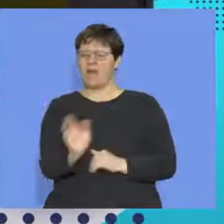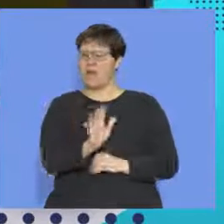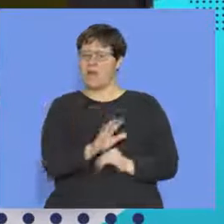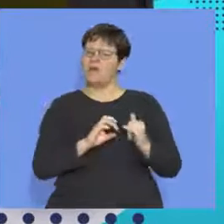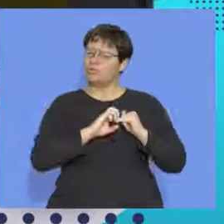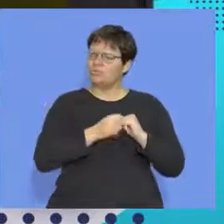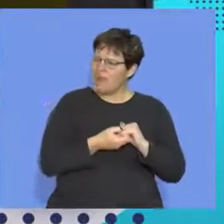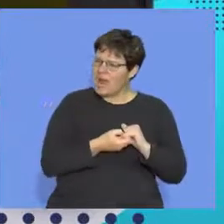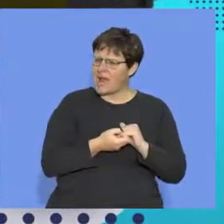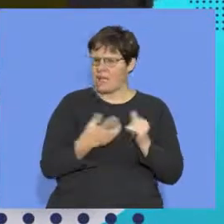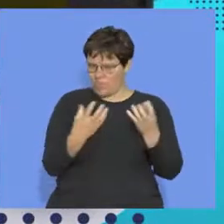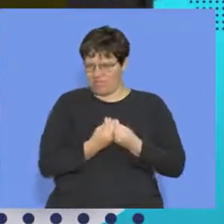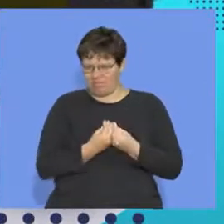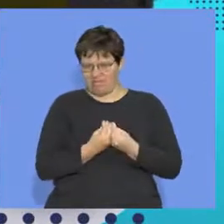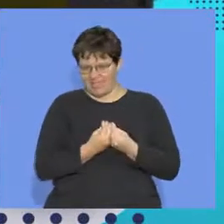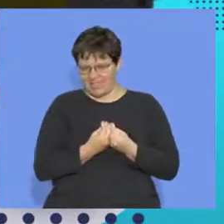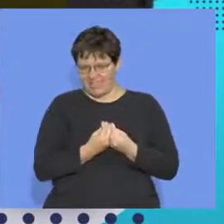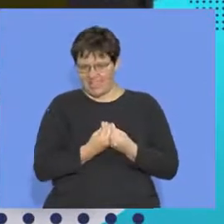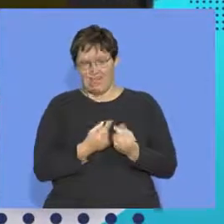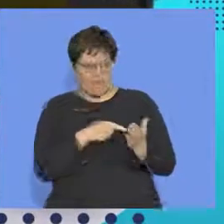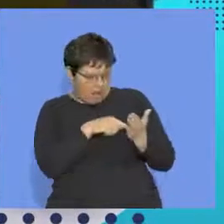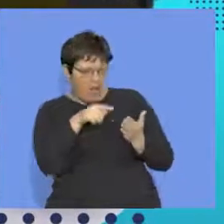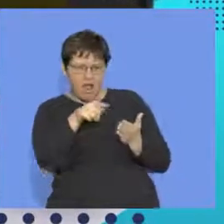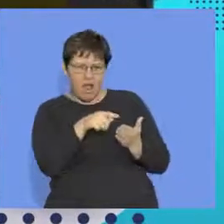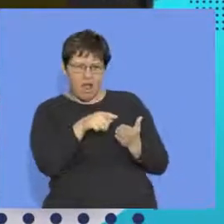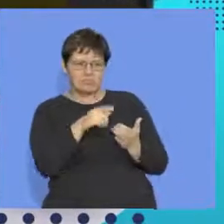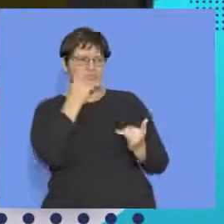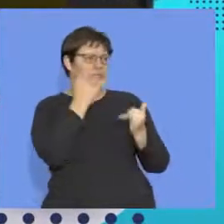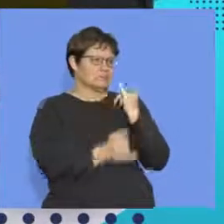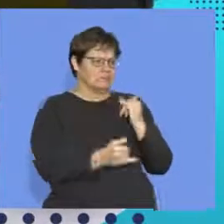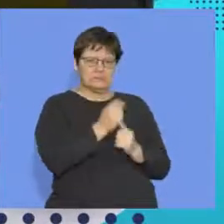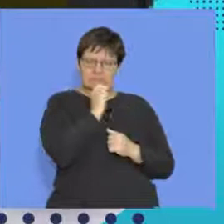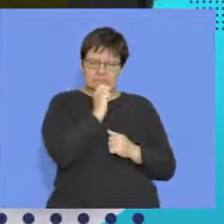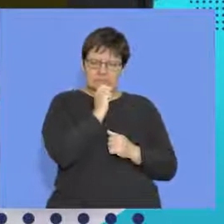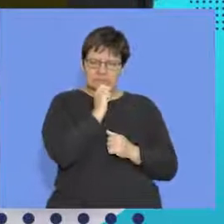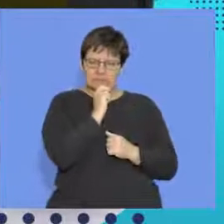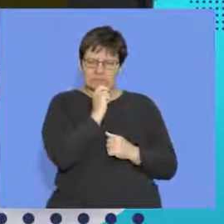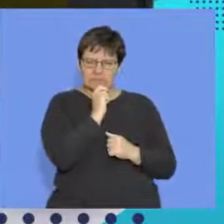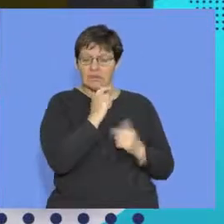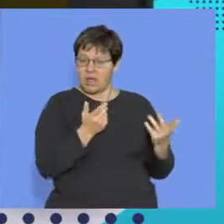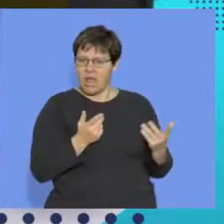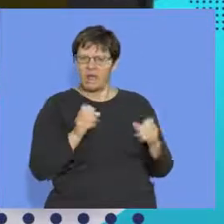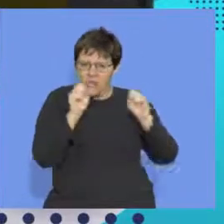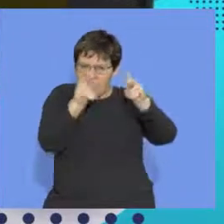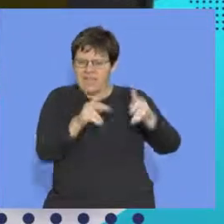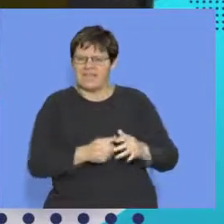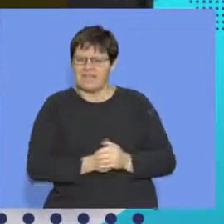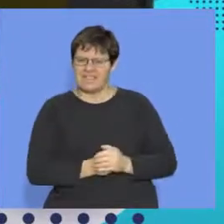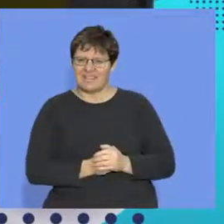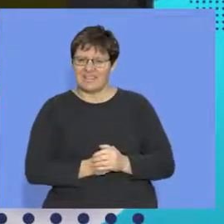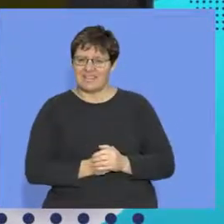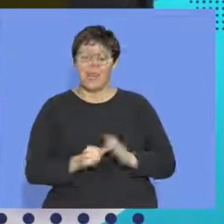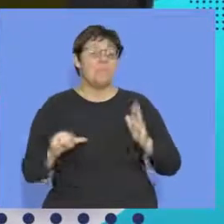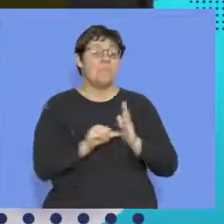try some of the problem with us. Okay, that's important. And sometimes it's okay to be challenged, not to get the answer correct. It's okay, but what